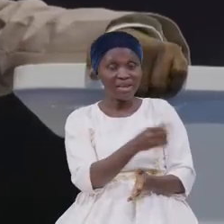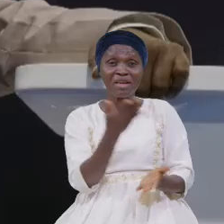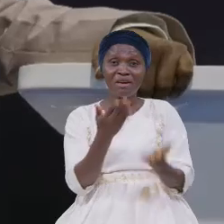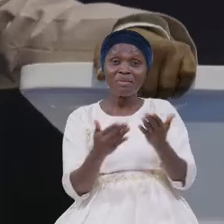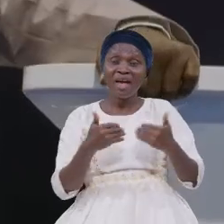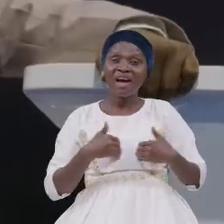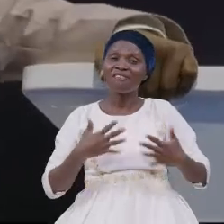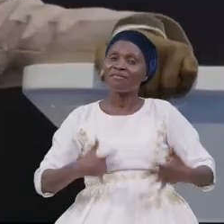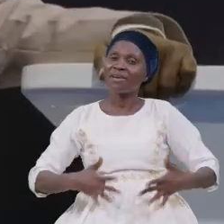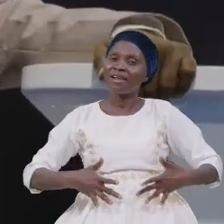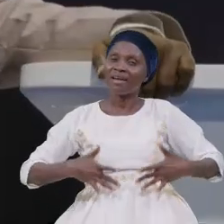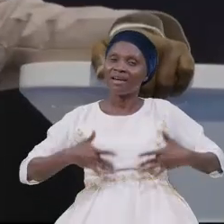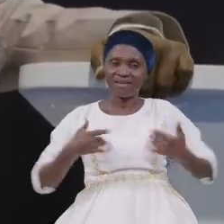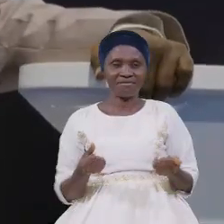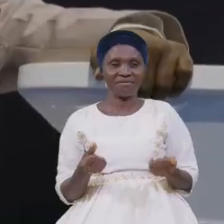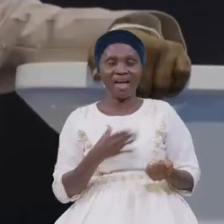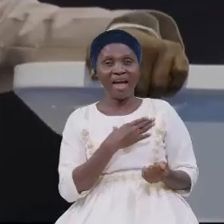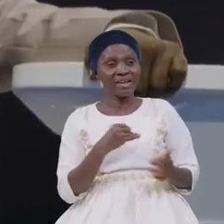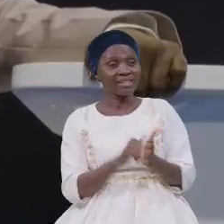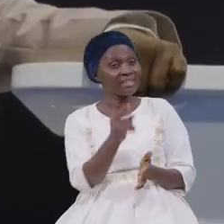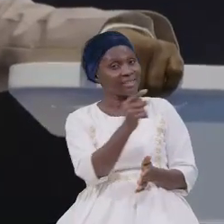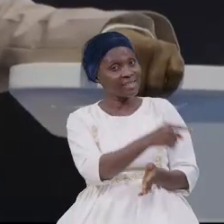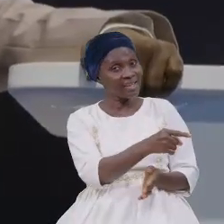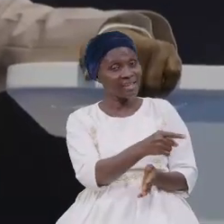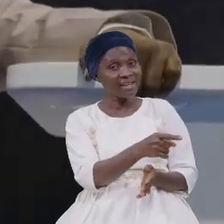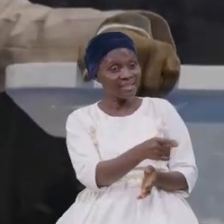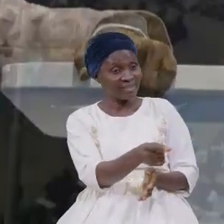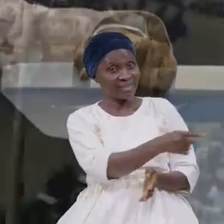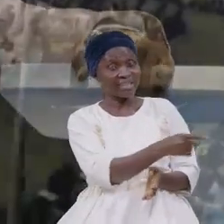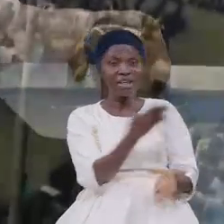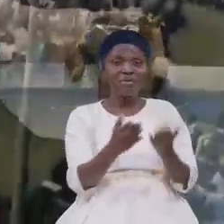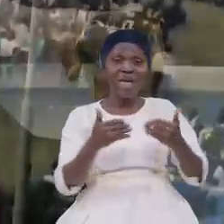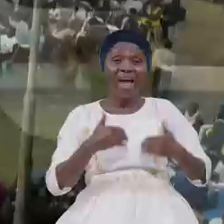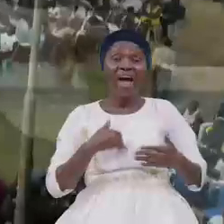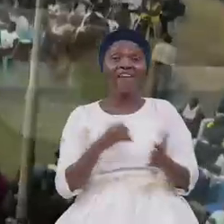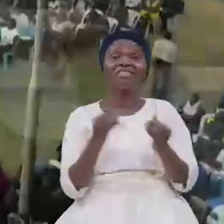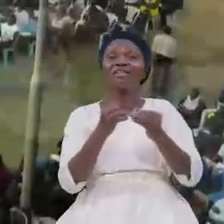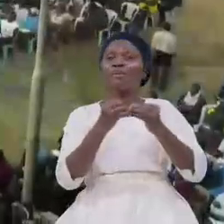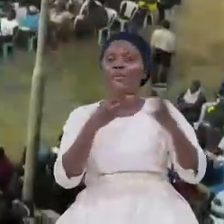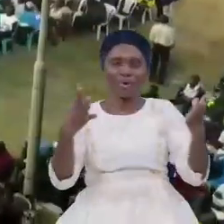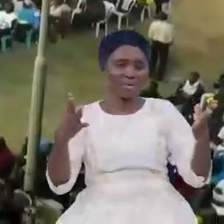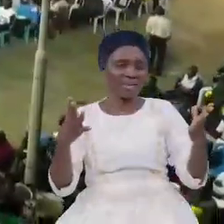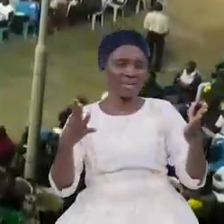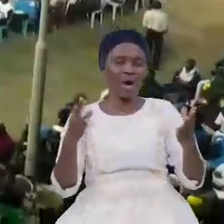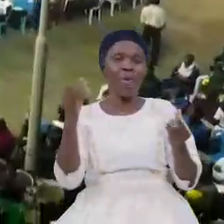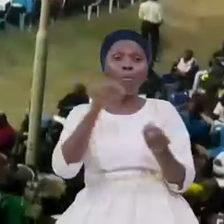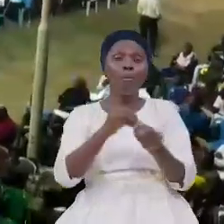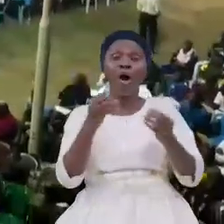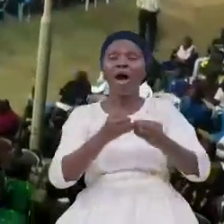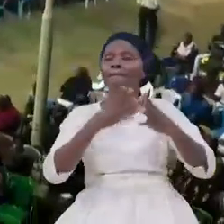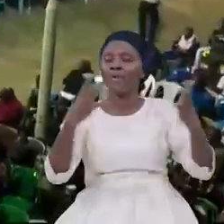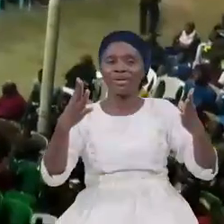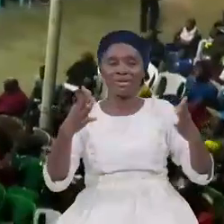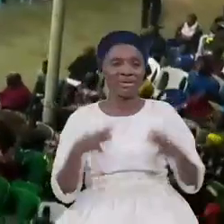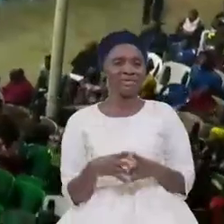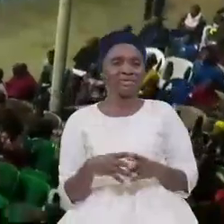life, and that they might have it, tell me, more abundantly. That's grace.